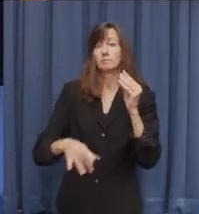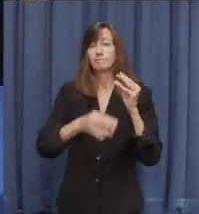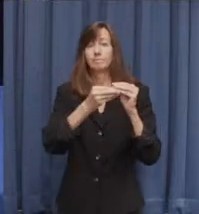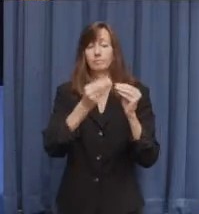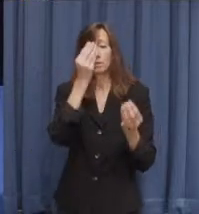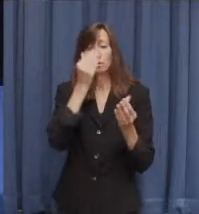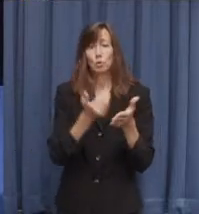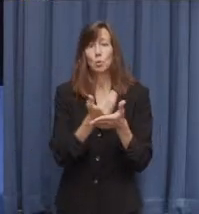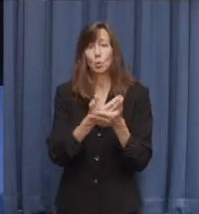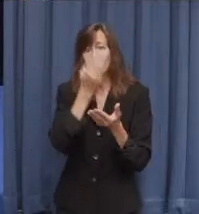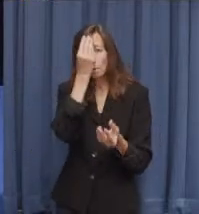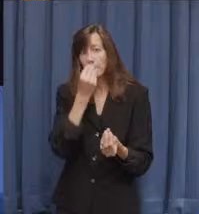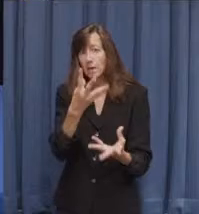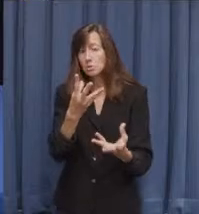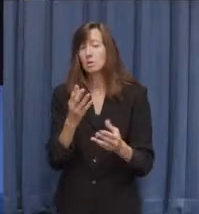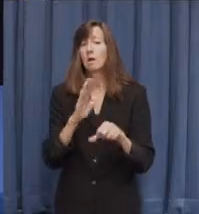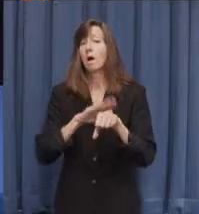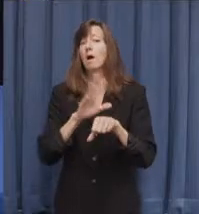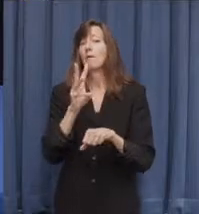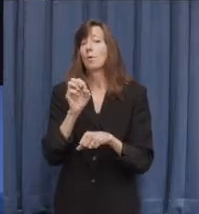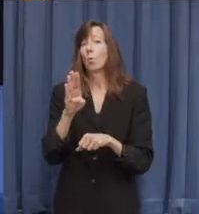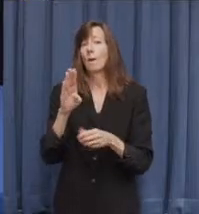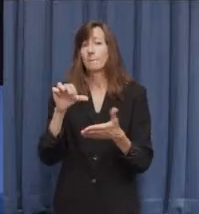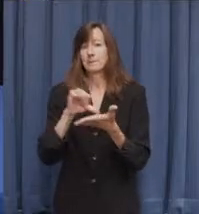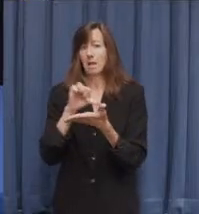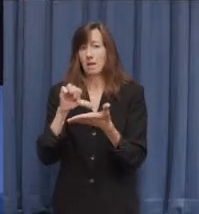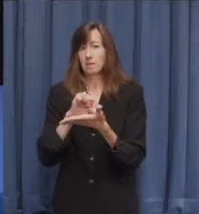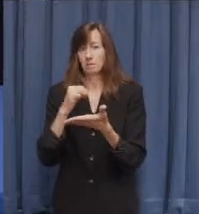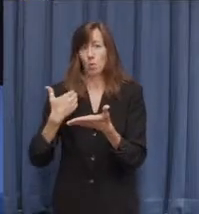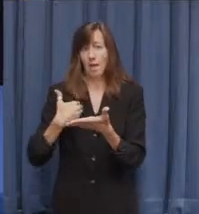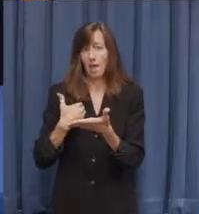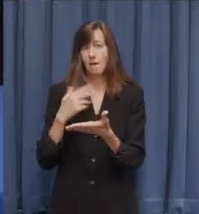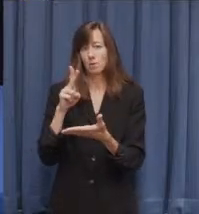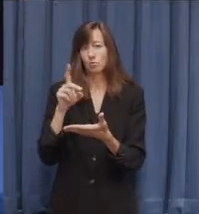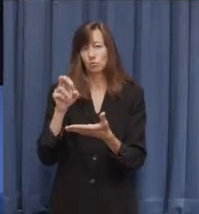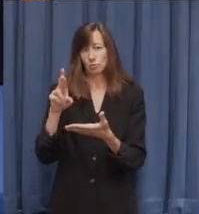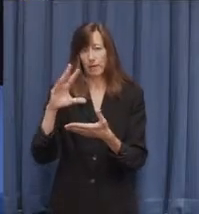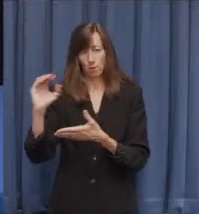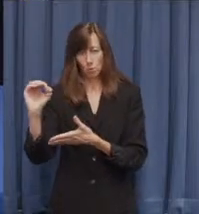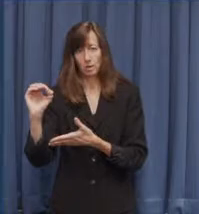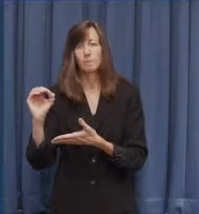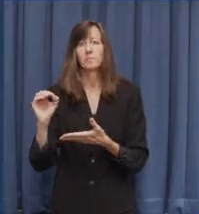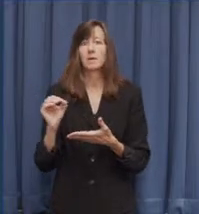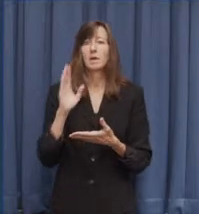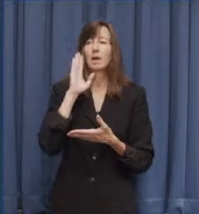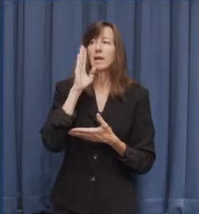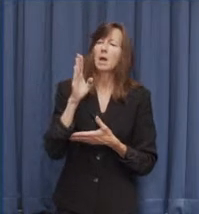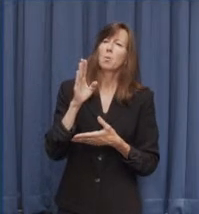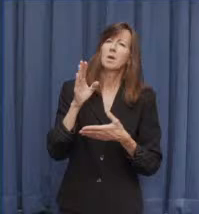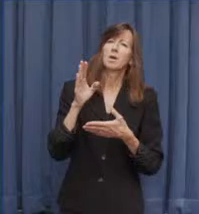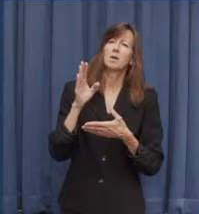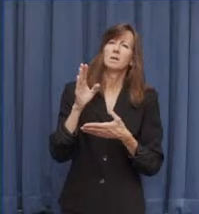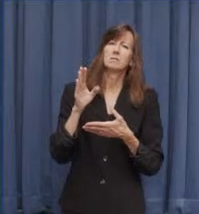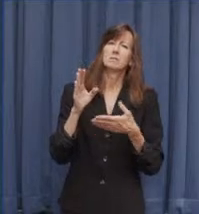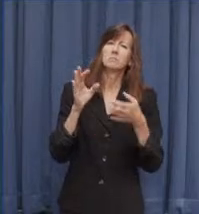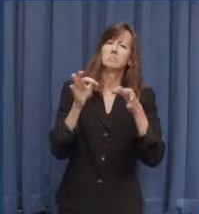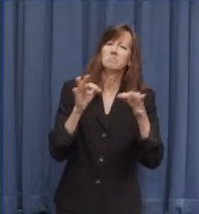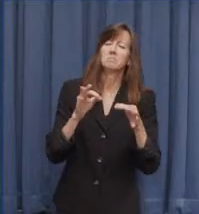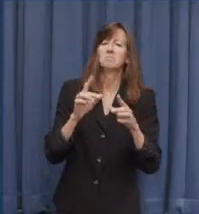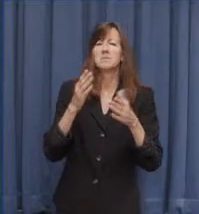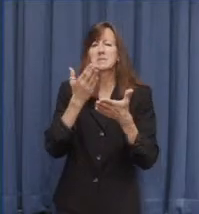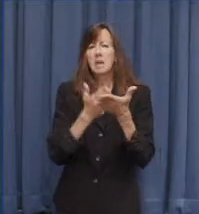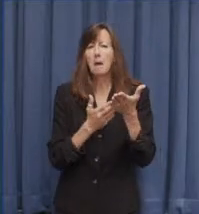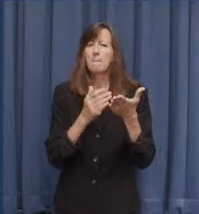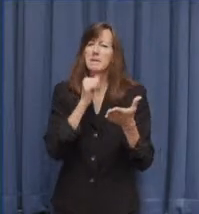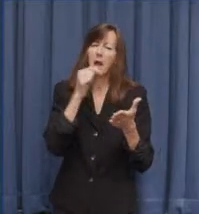sharing with you a more comprehensive list of all of those testing sites. I won't go too in depth, but I do want to